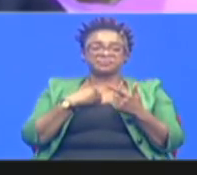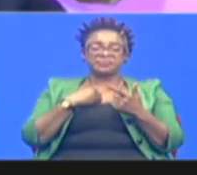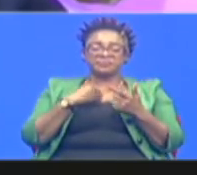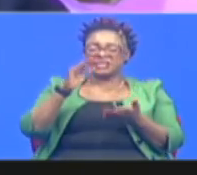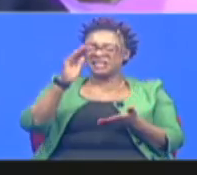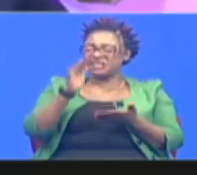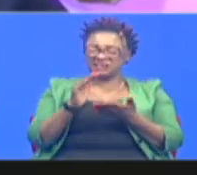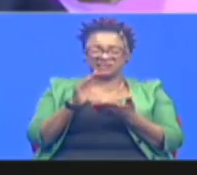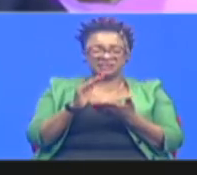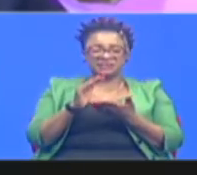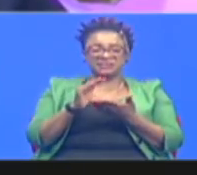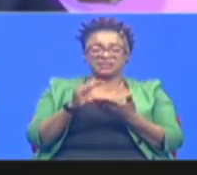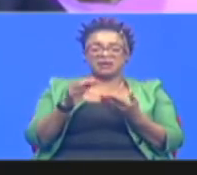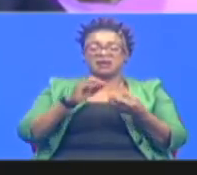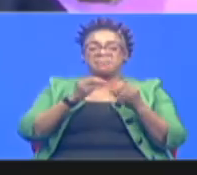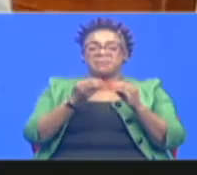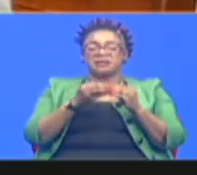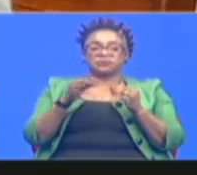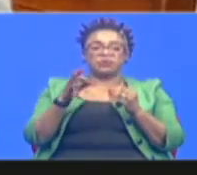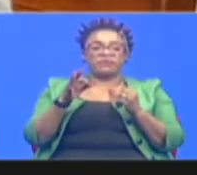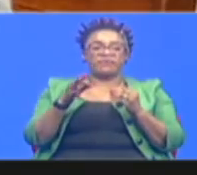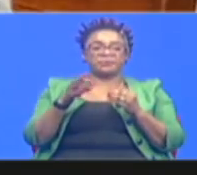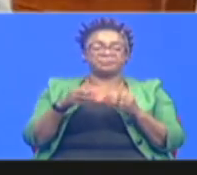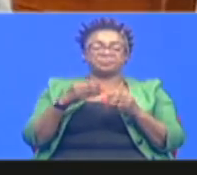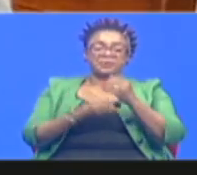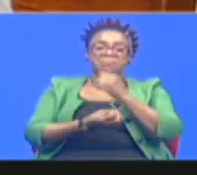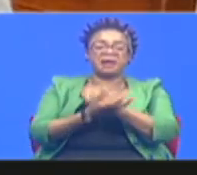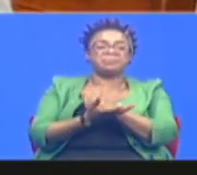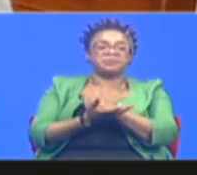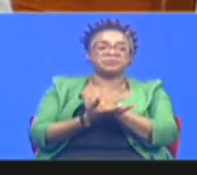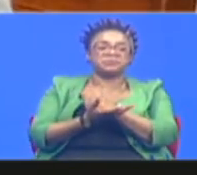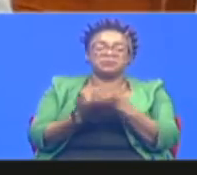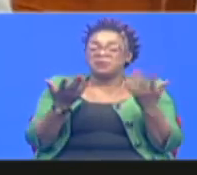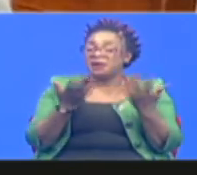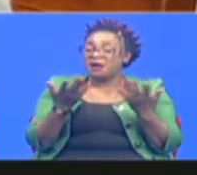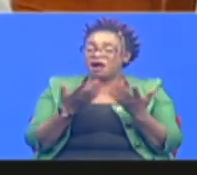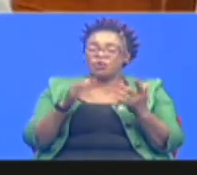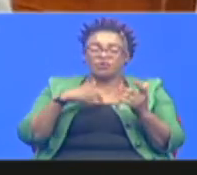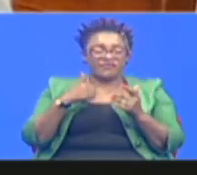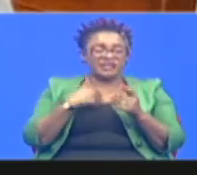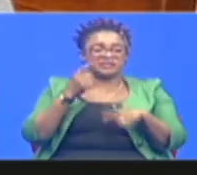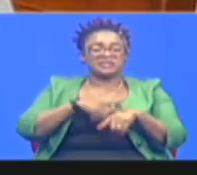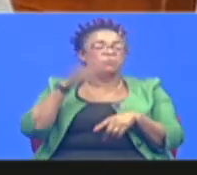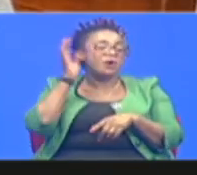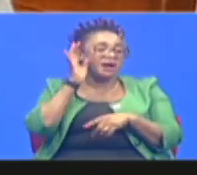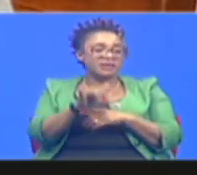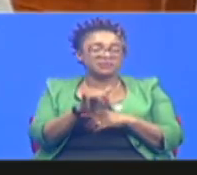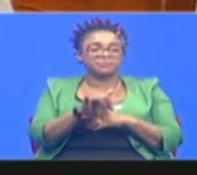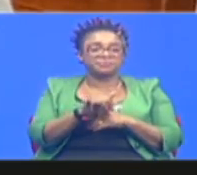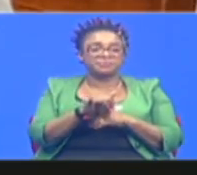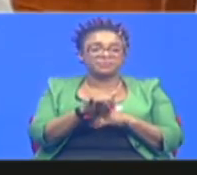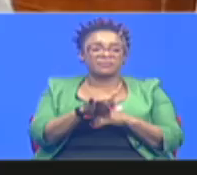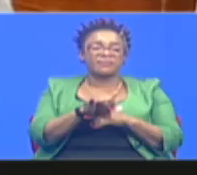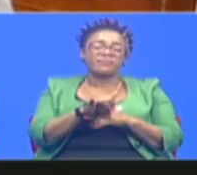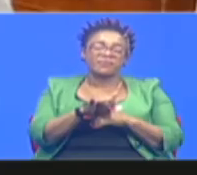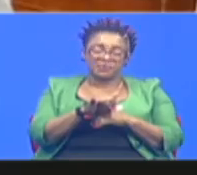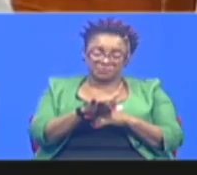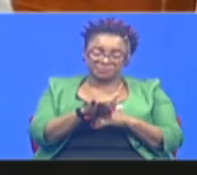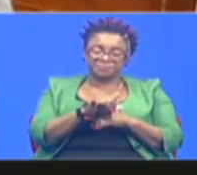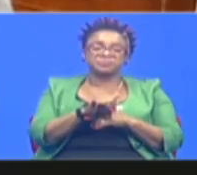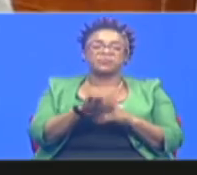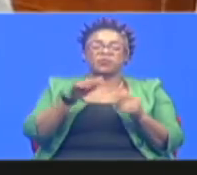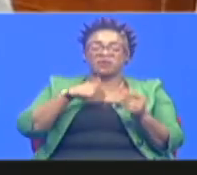the least number of respondents paying bribes. How did you feel when you heard this? Of course, we felt good, Masai,